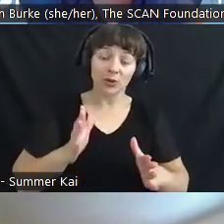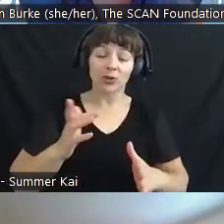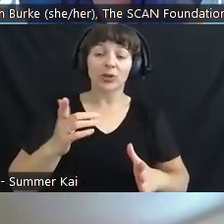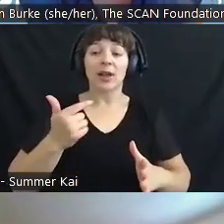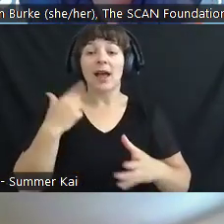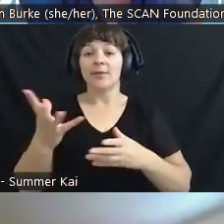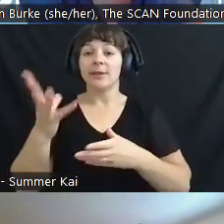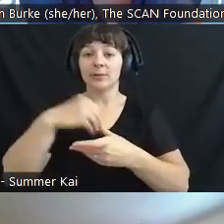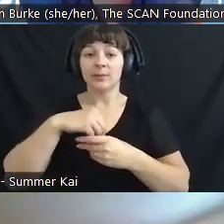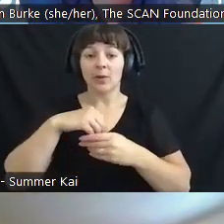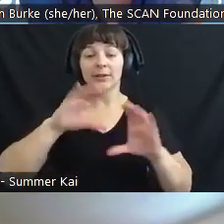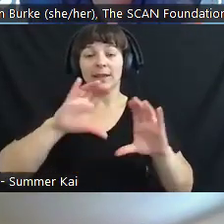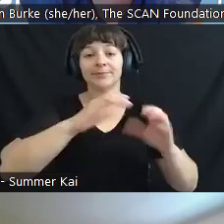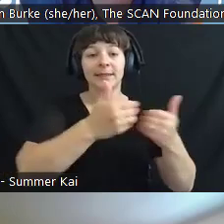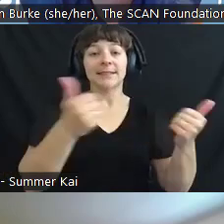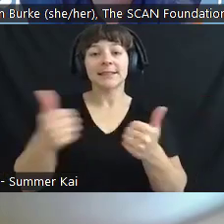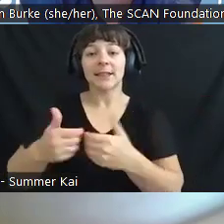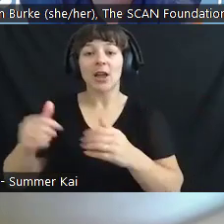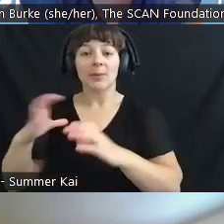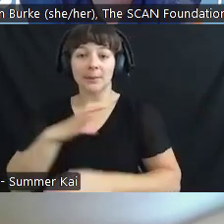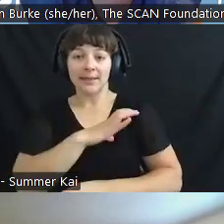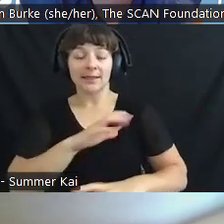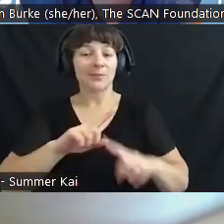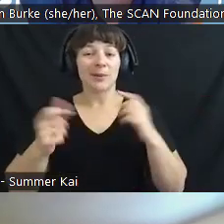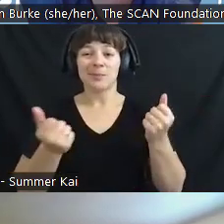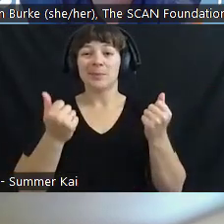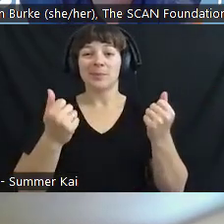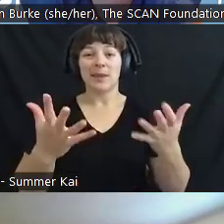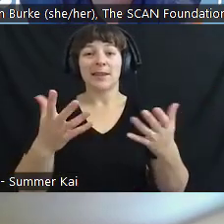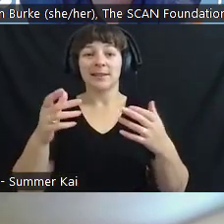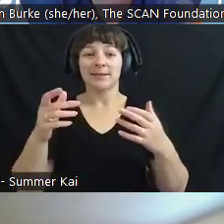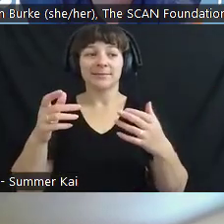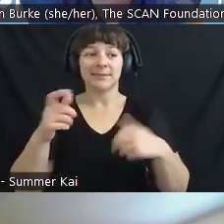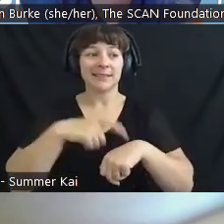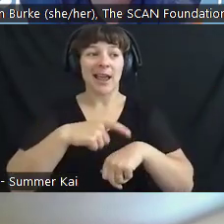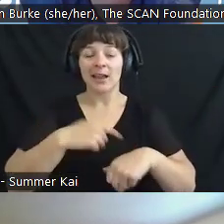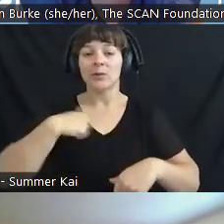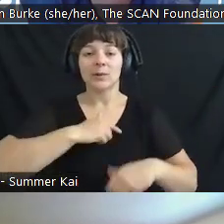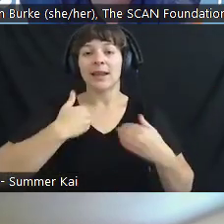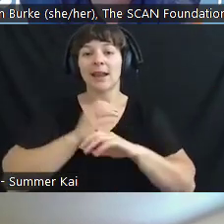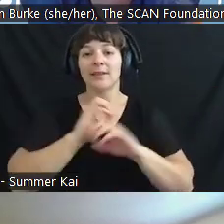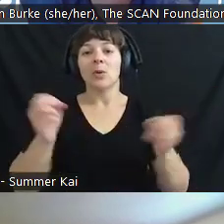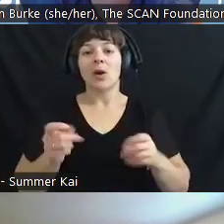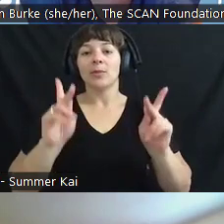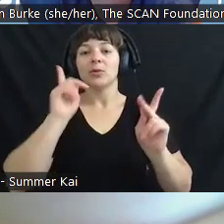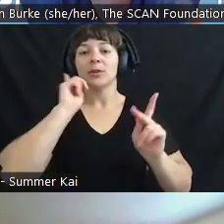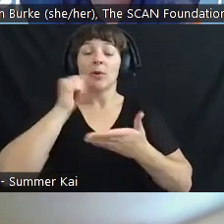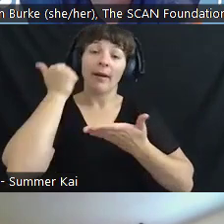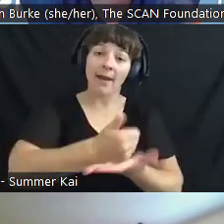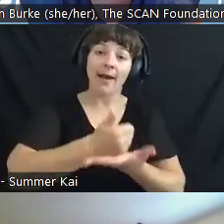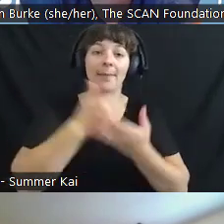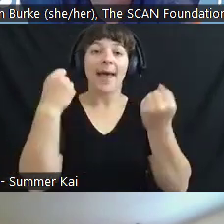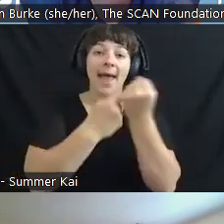subcommittees. But in a lot of cases, we don't really have the opportunity to help and advocate in regards